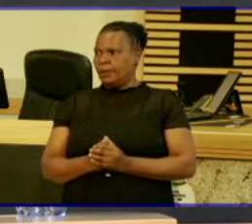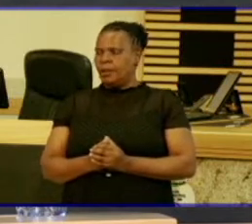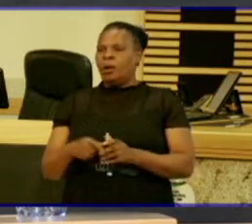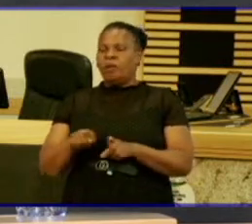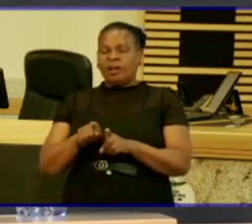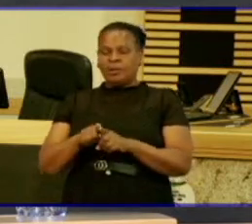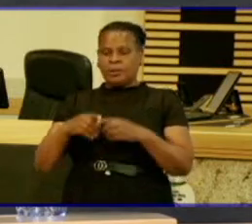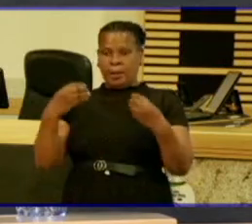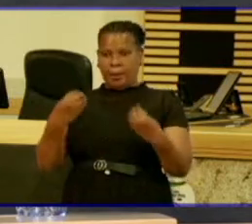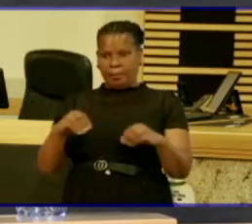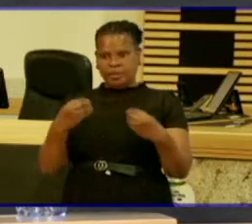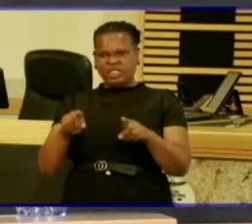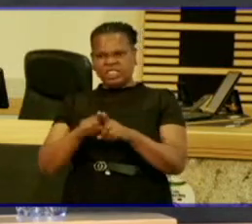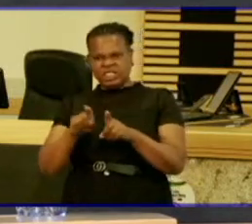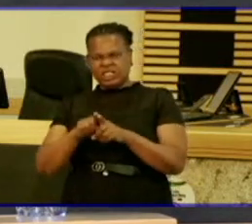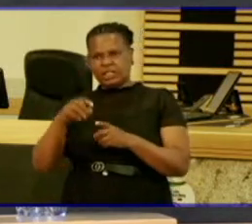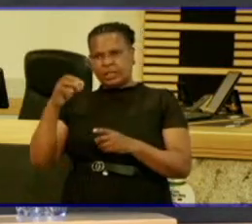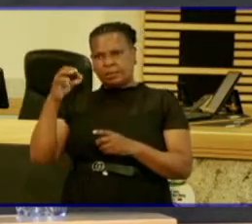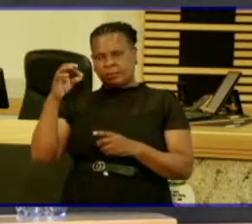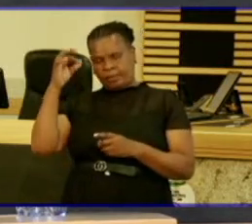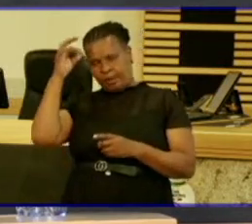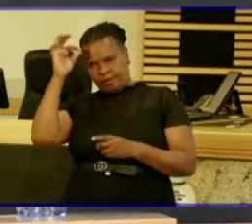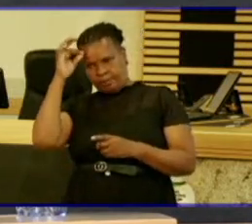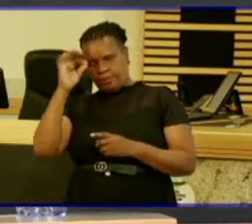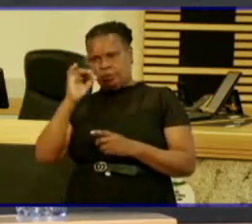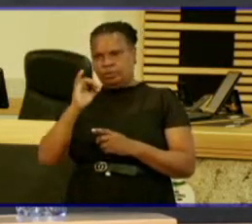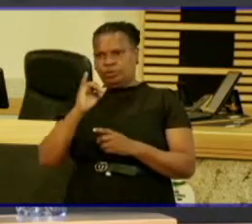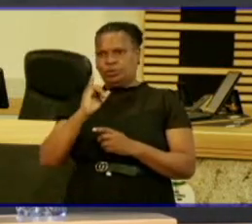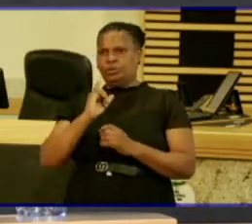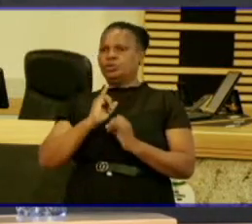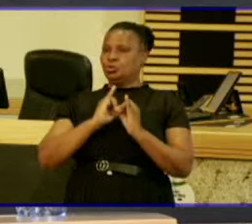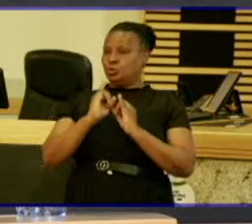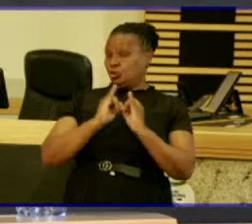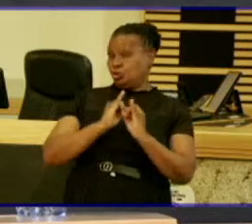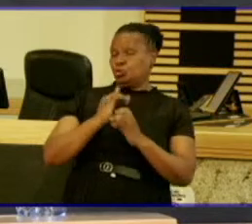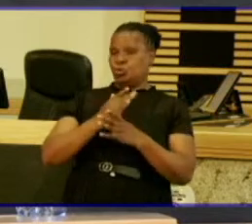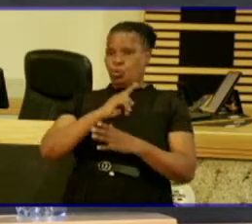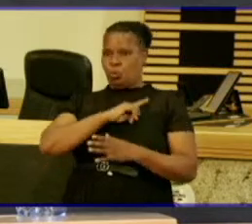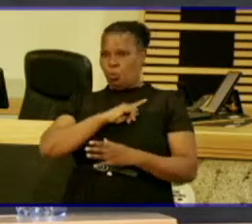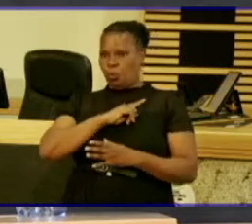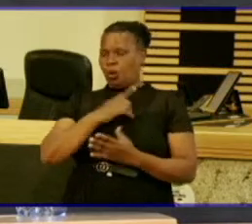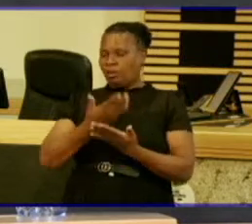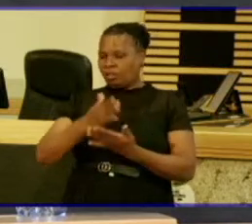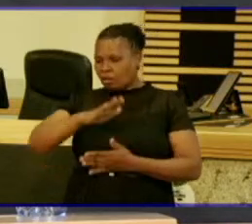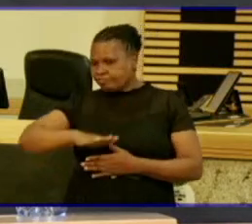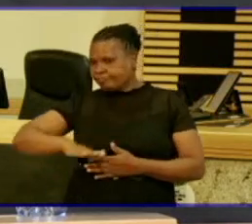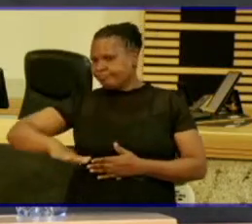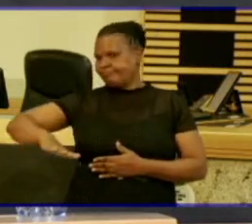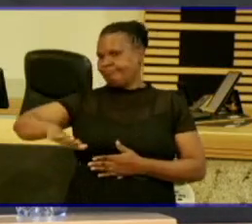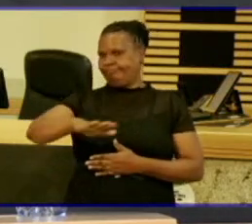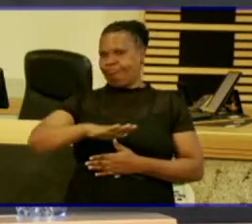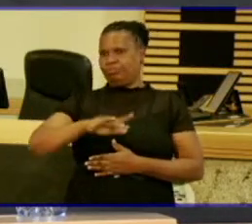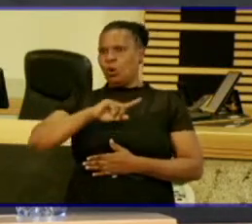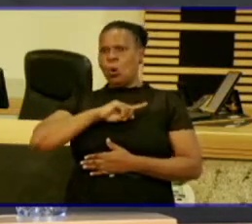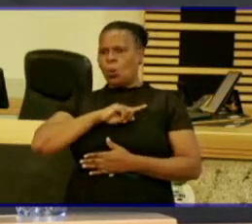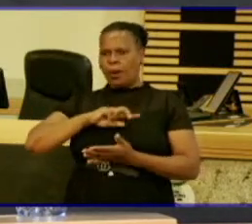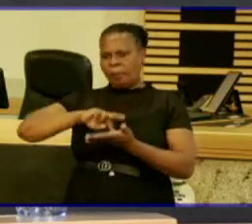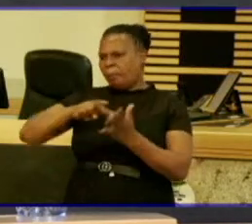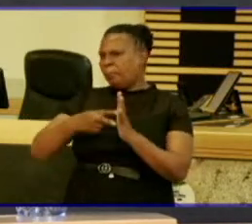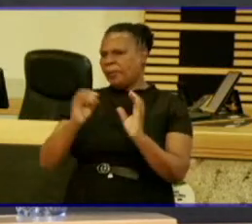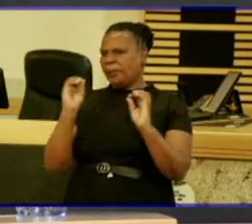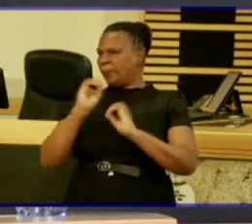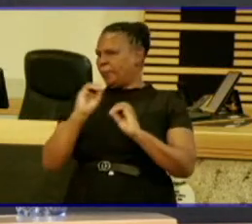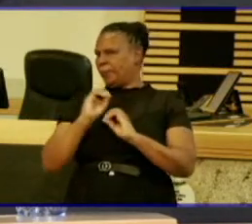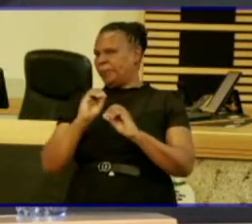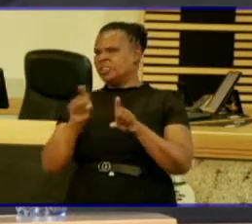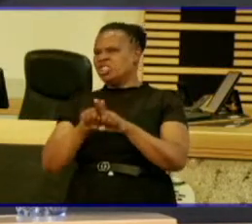we will also strengthen our collaboration with traditional leaders around the land development and unplanned land use in our peri-urban